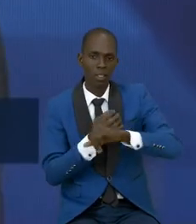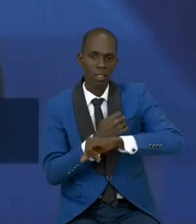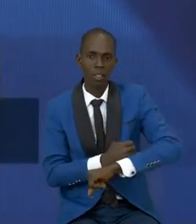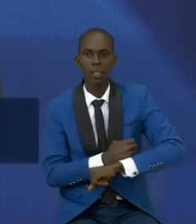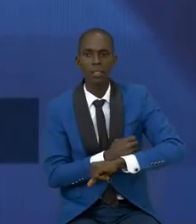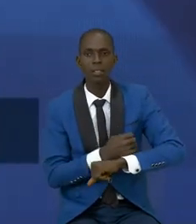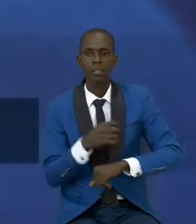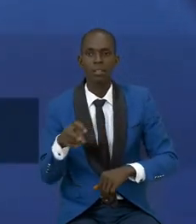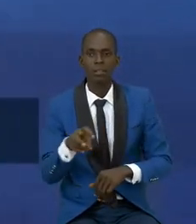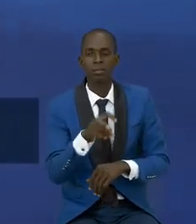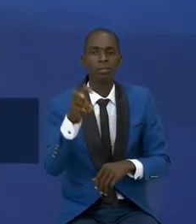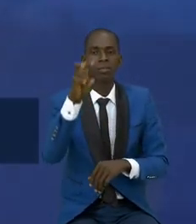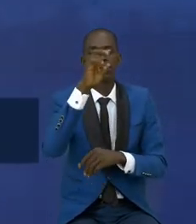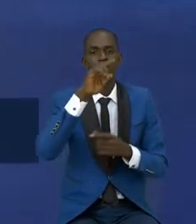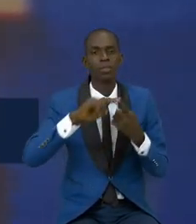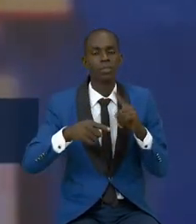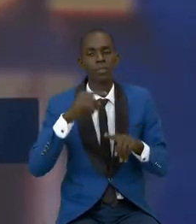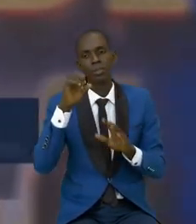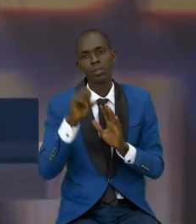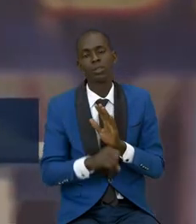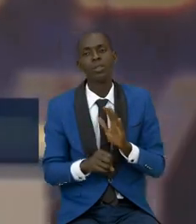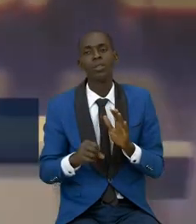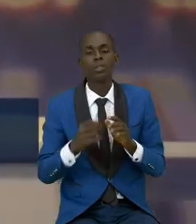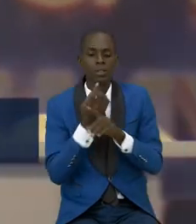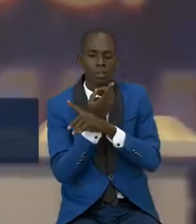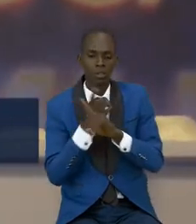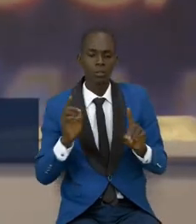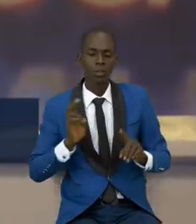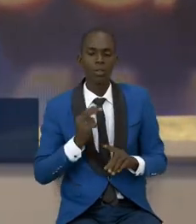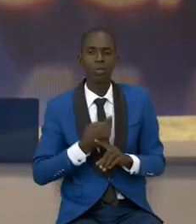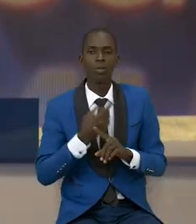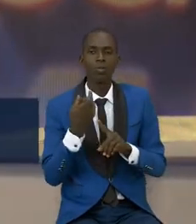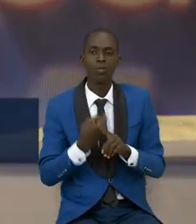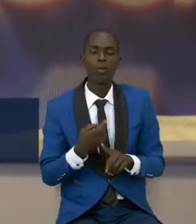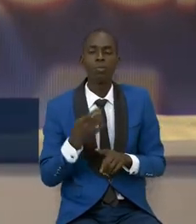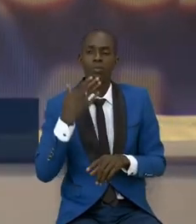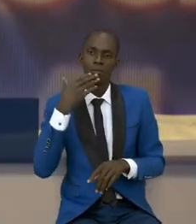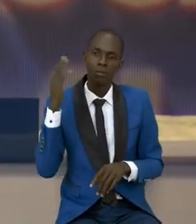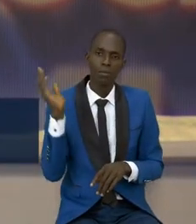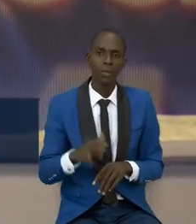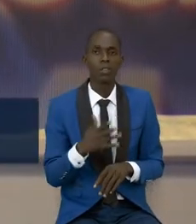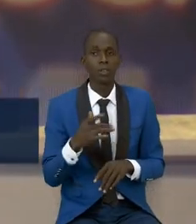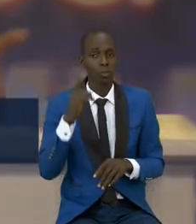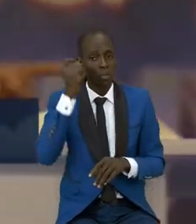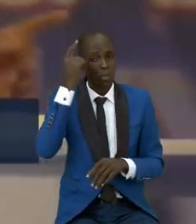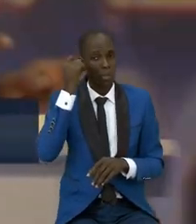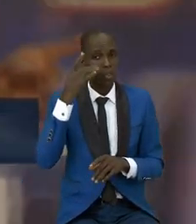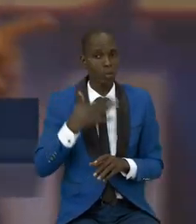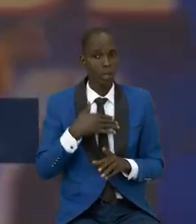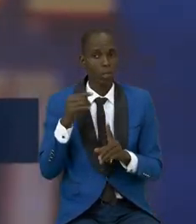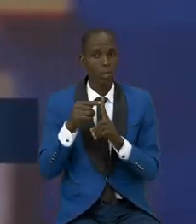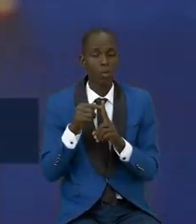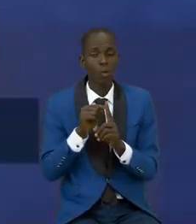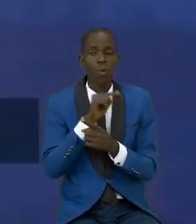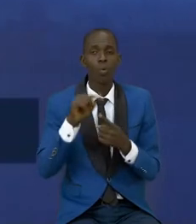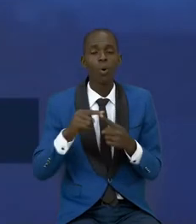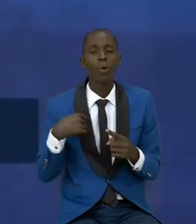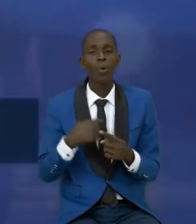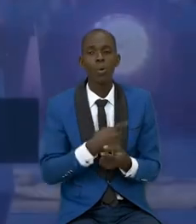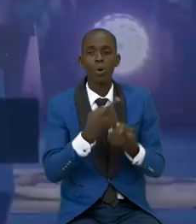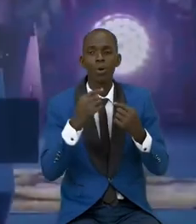into temptation, but deliver us from evil. You get the point? When we come to